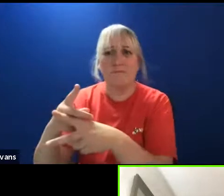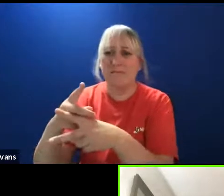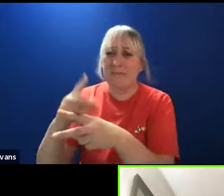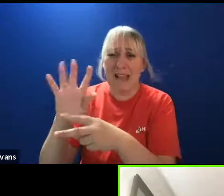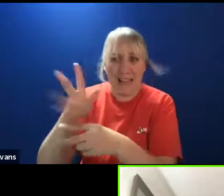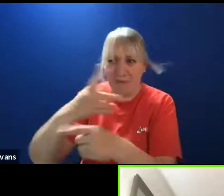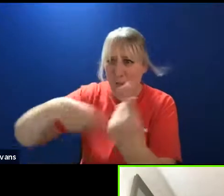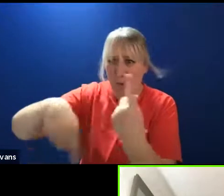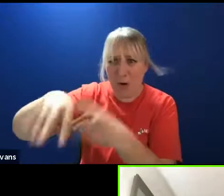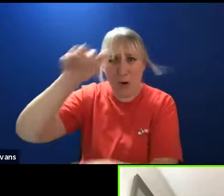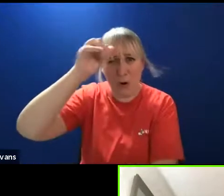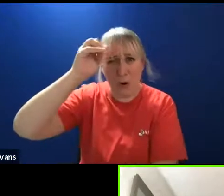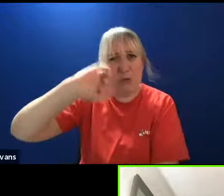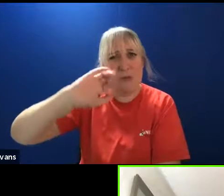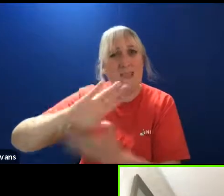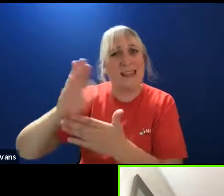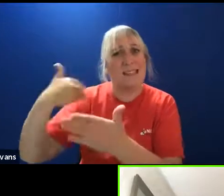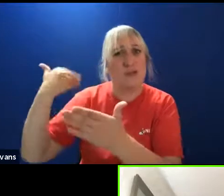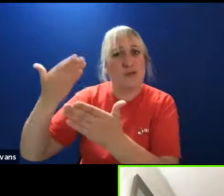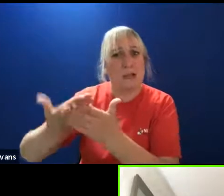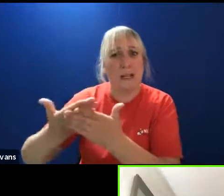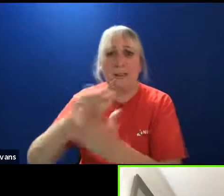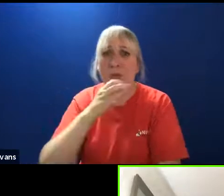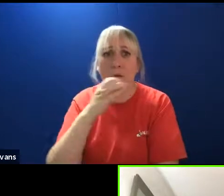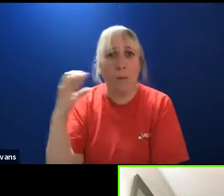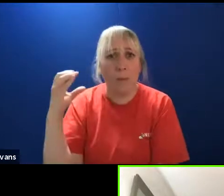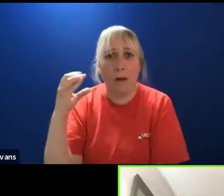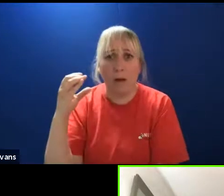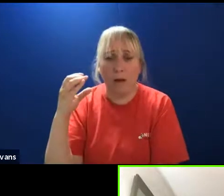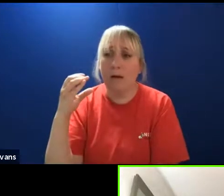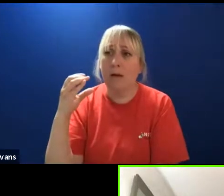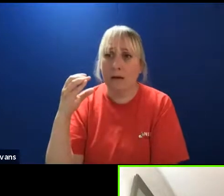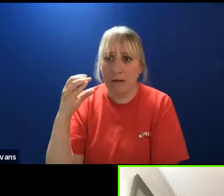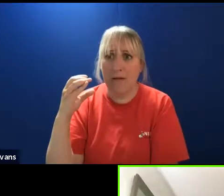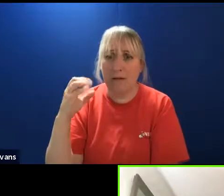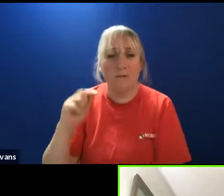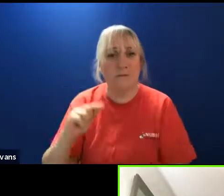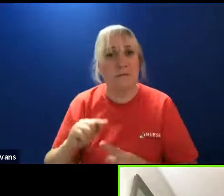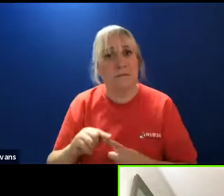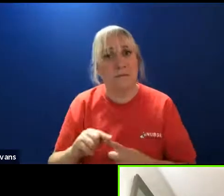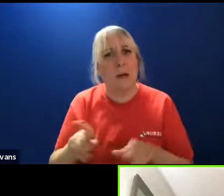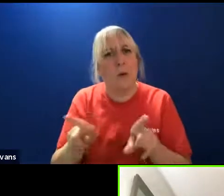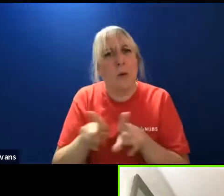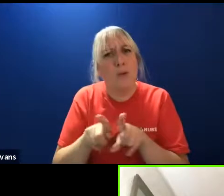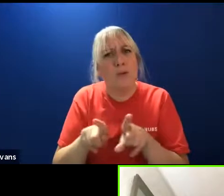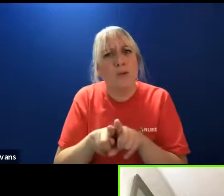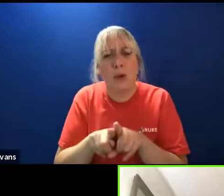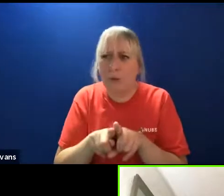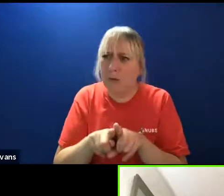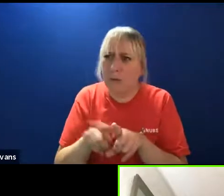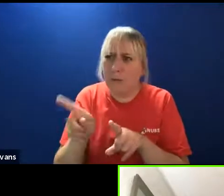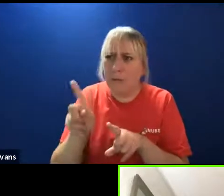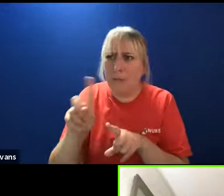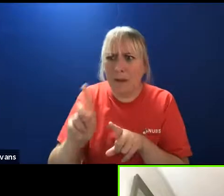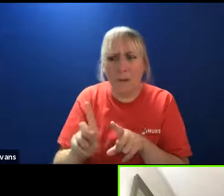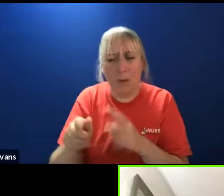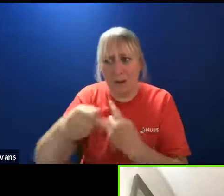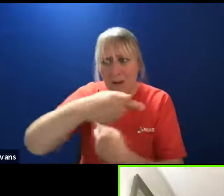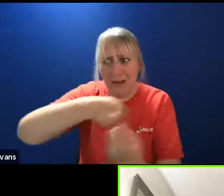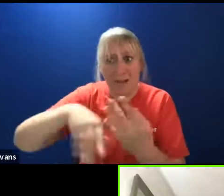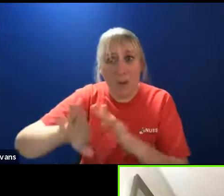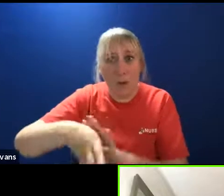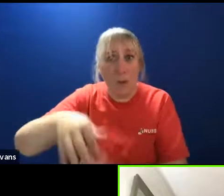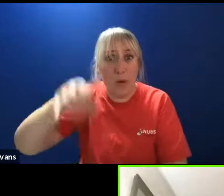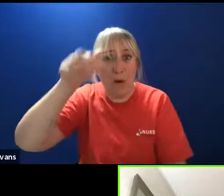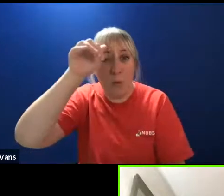Cuba is known by everybody. But more than that, the history of the world in relation